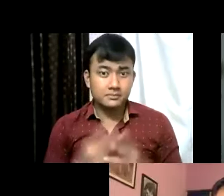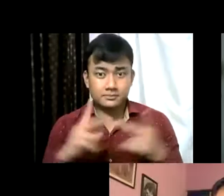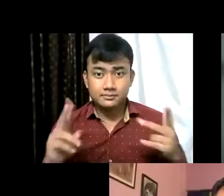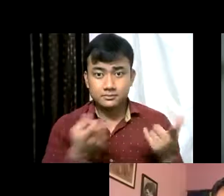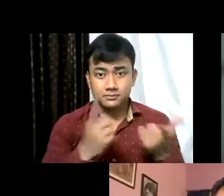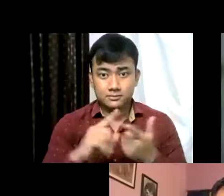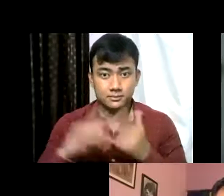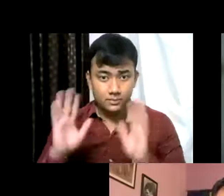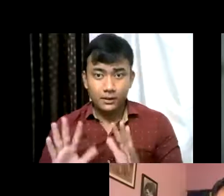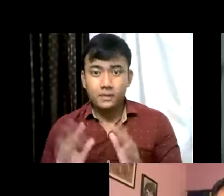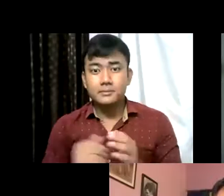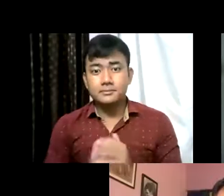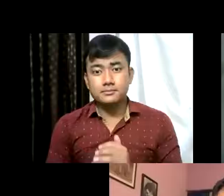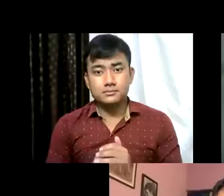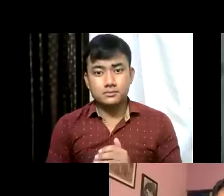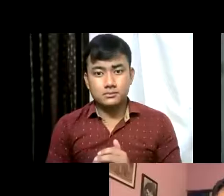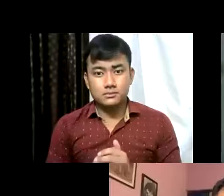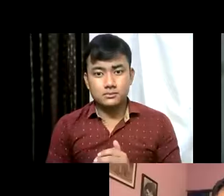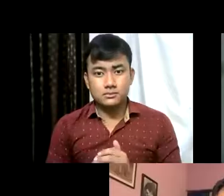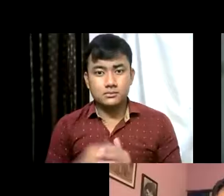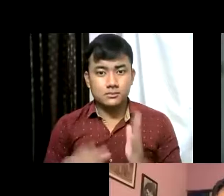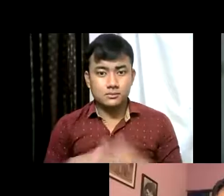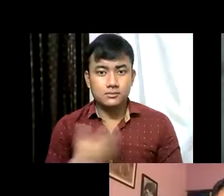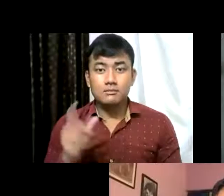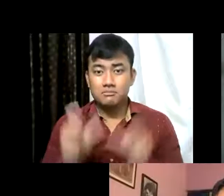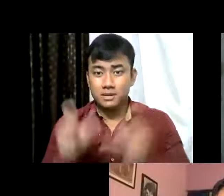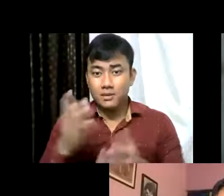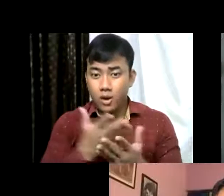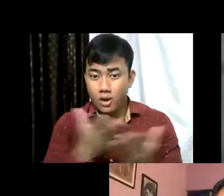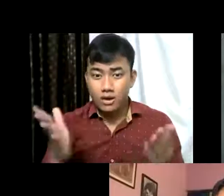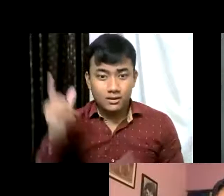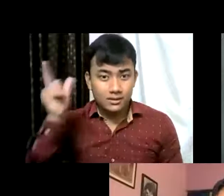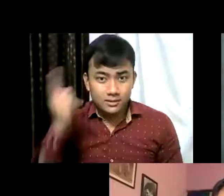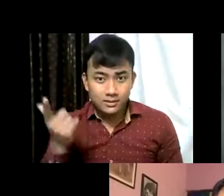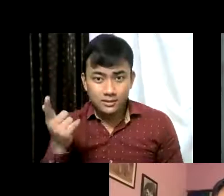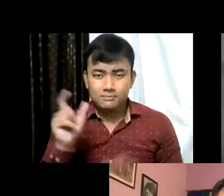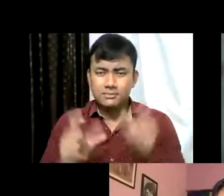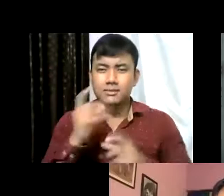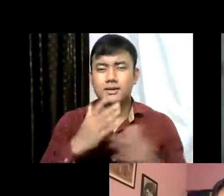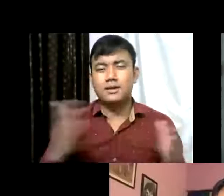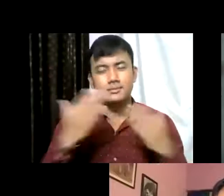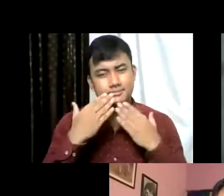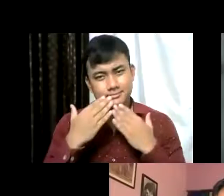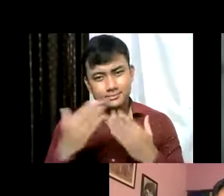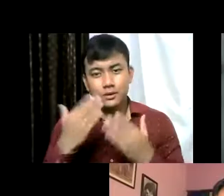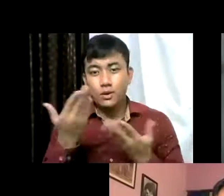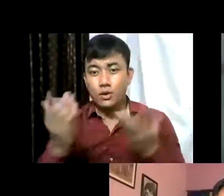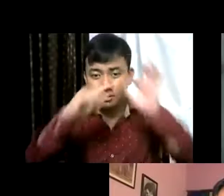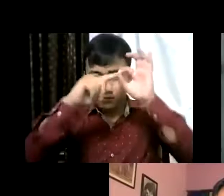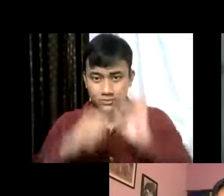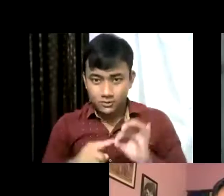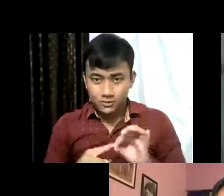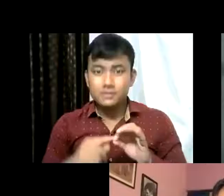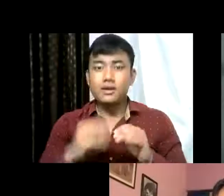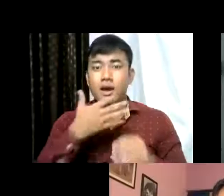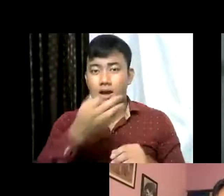insightful, exciting things. And thank you to the audience for tuning in, for being so engaged, sending us all your questions.